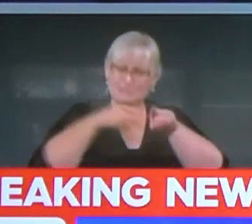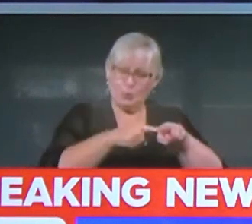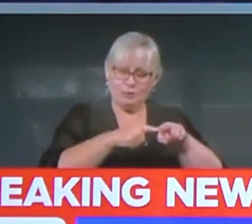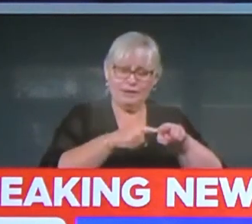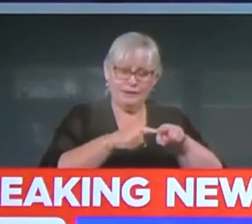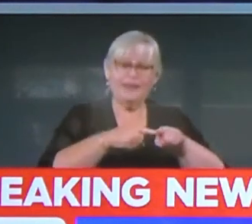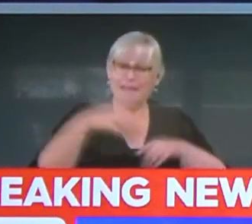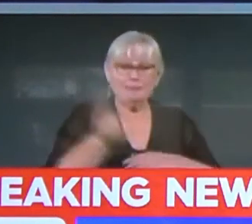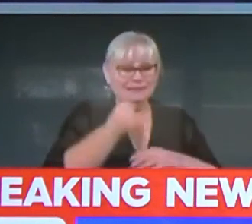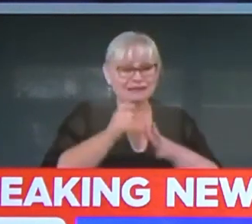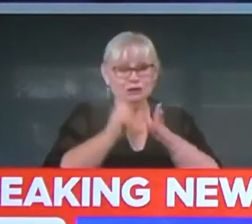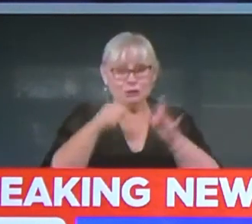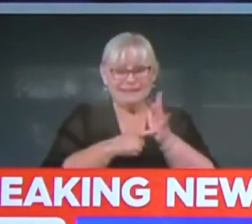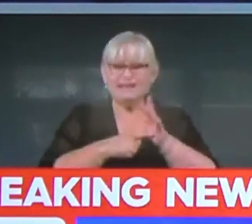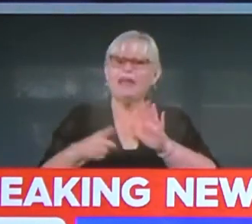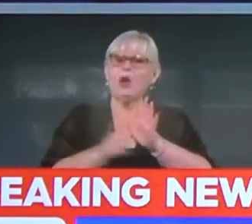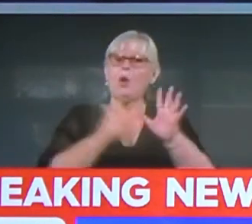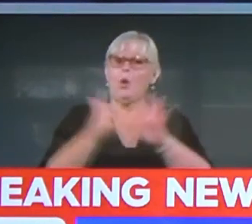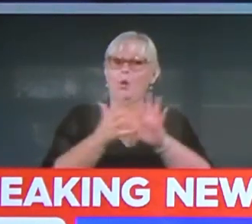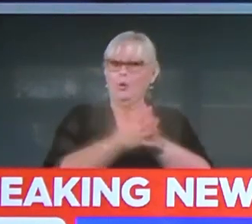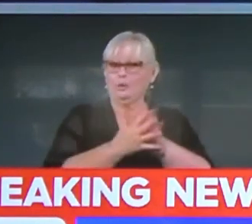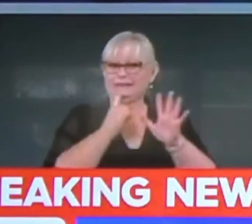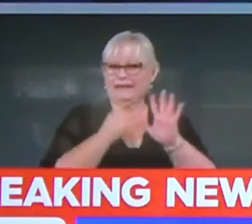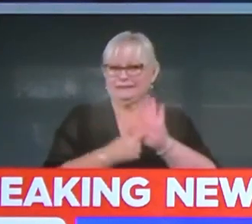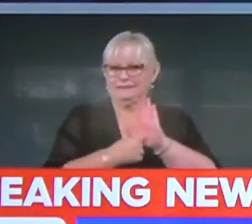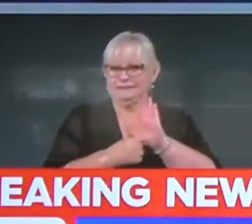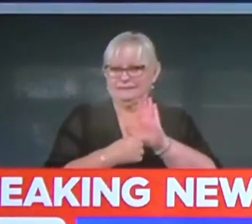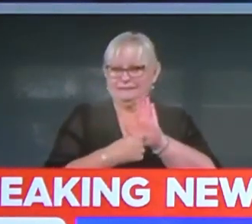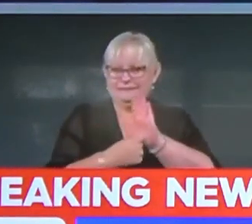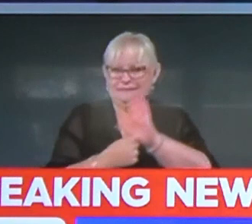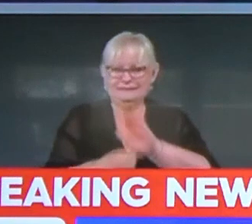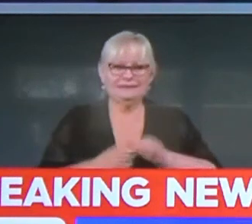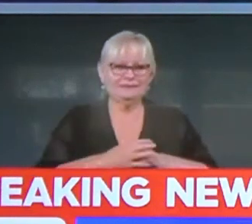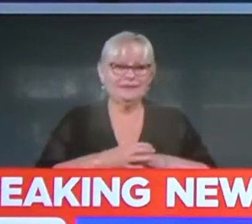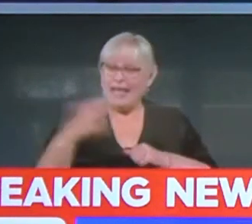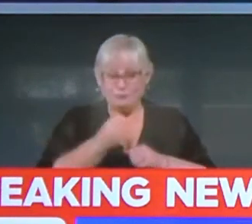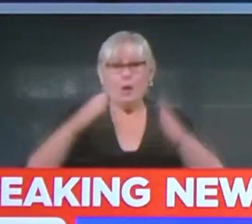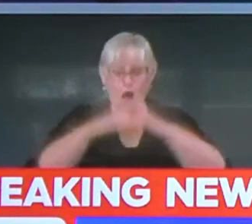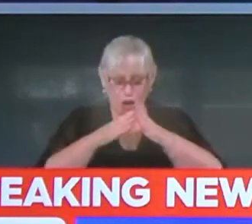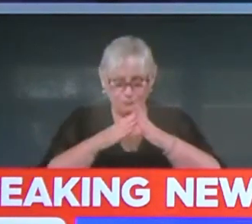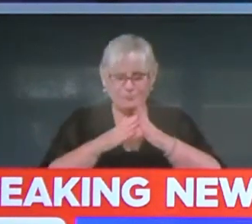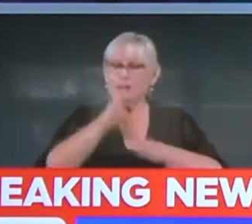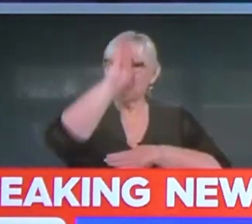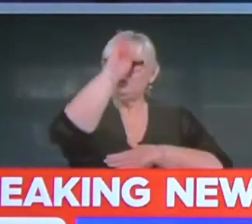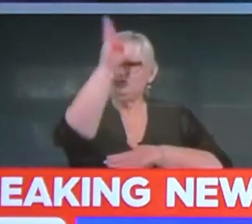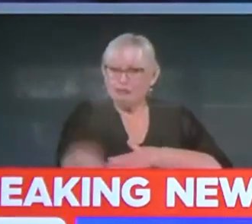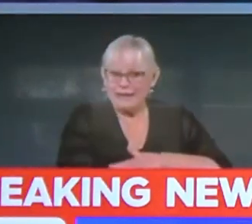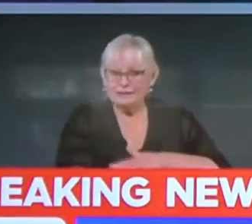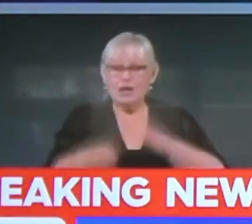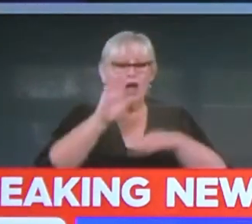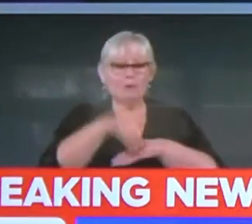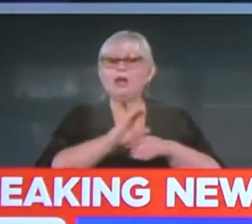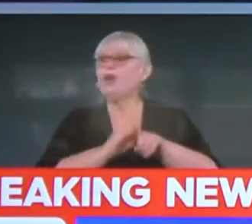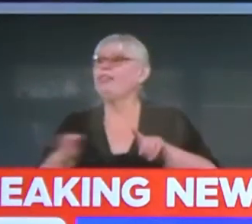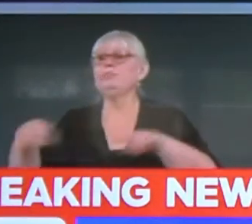level. They're required to do it. It's the law, and that's where they need to go. And that's where they need to transfer to immediately. Not to go